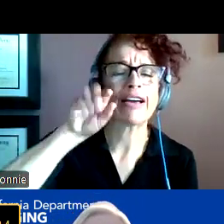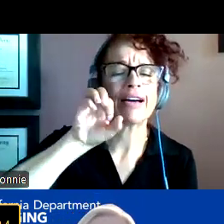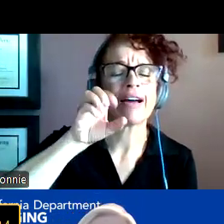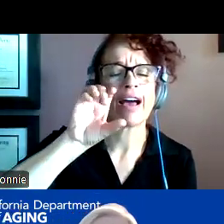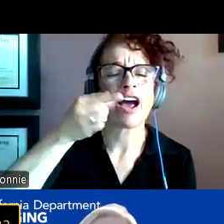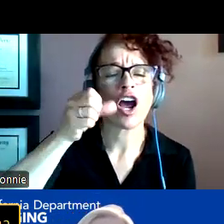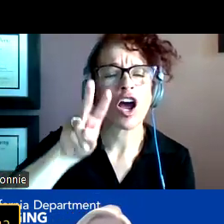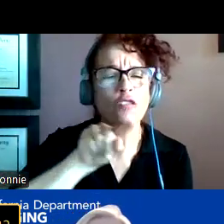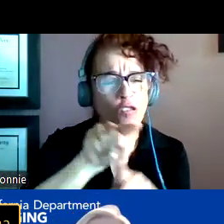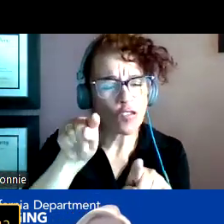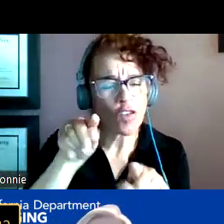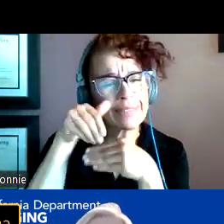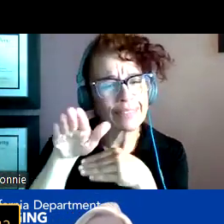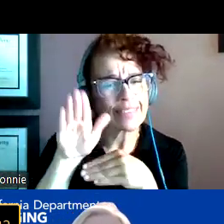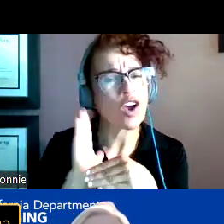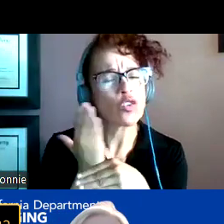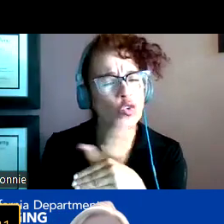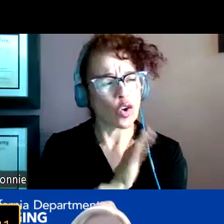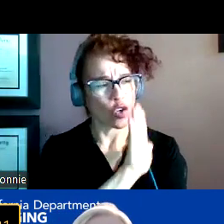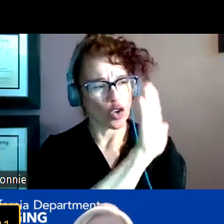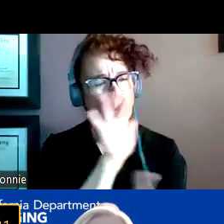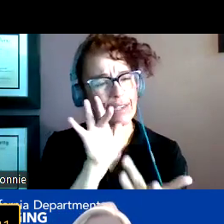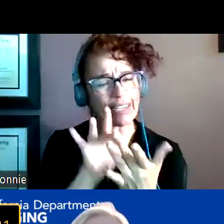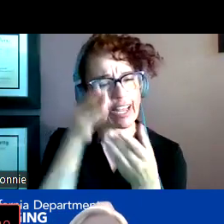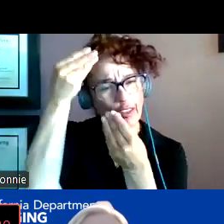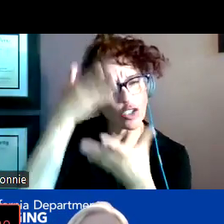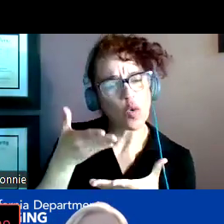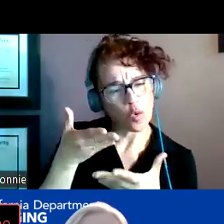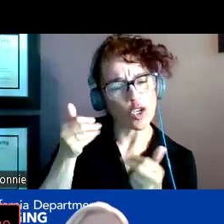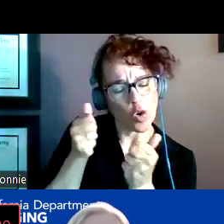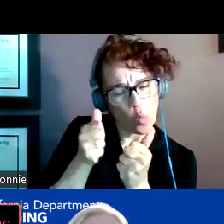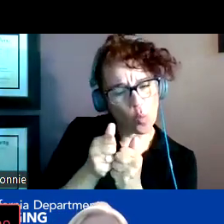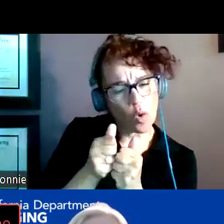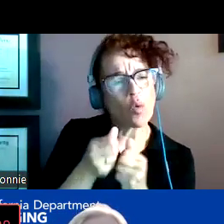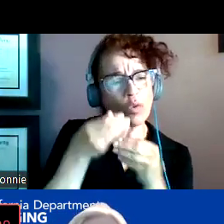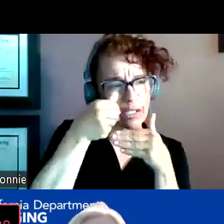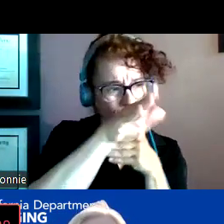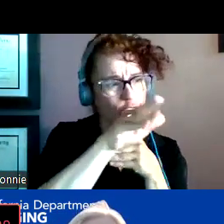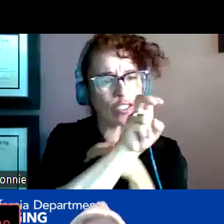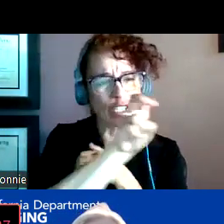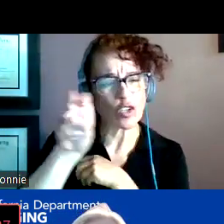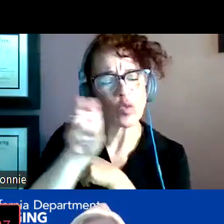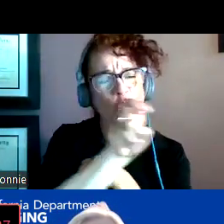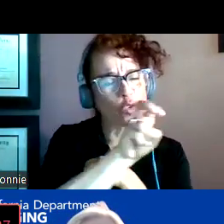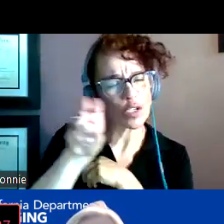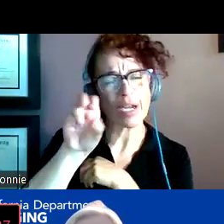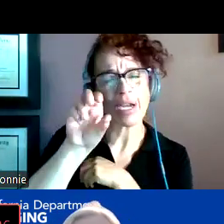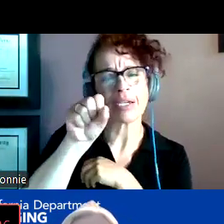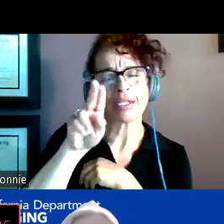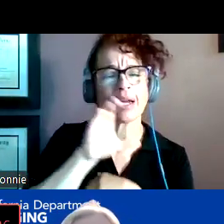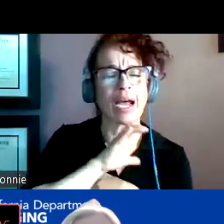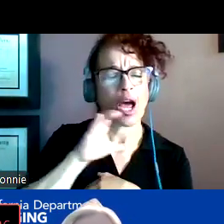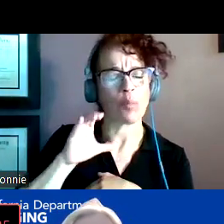engage@aging.ca.gov? If you could Yeah. send us your contact information, we could forward it to the Transportation Subcommittee